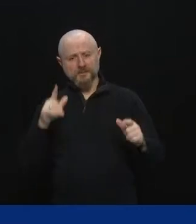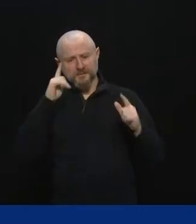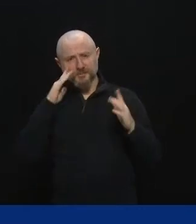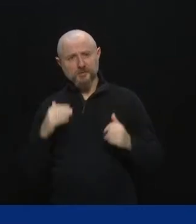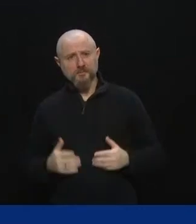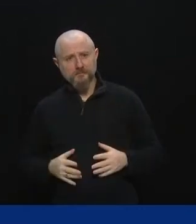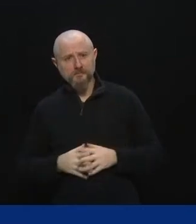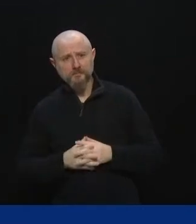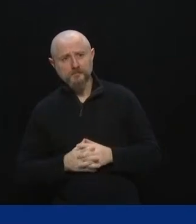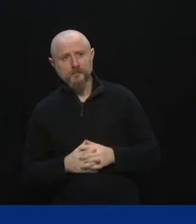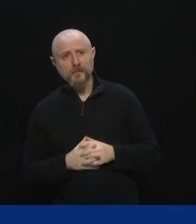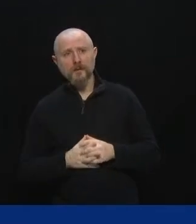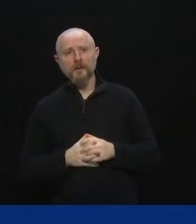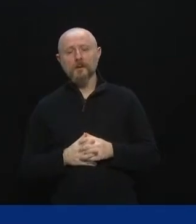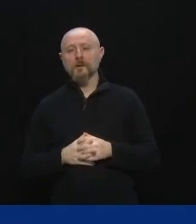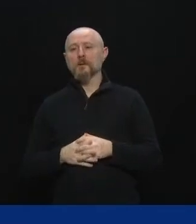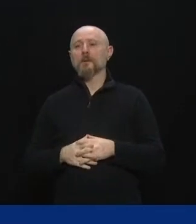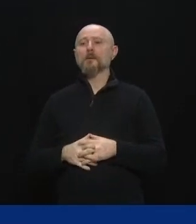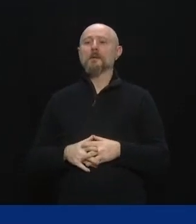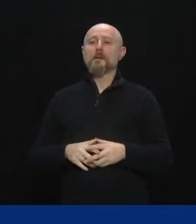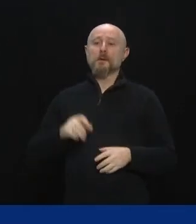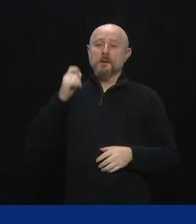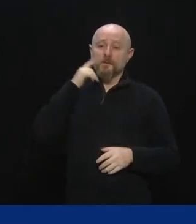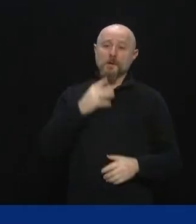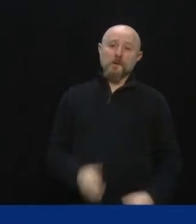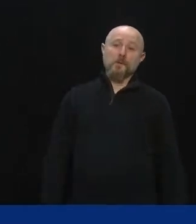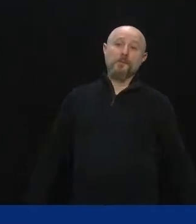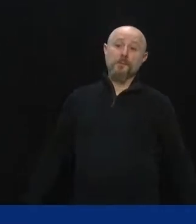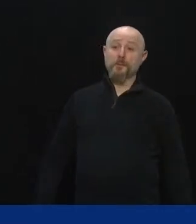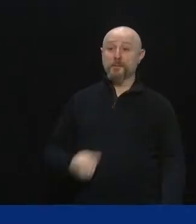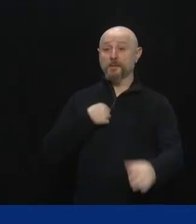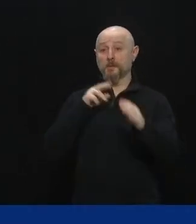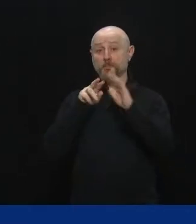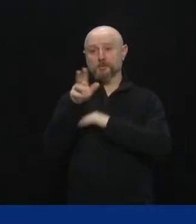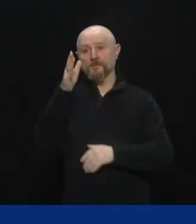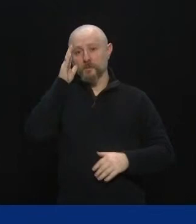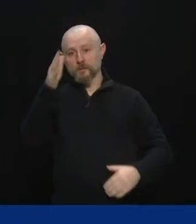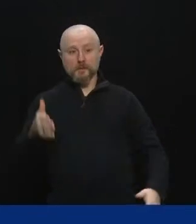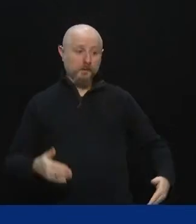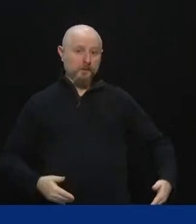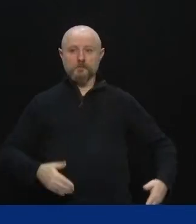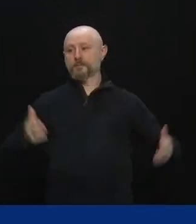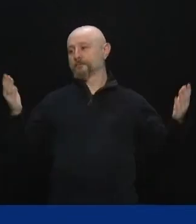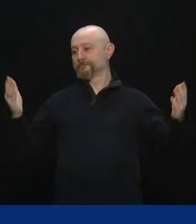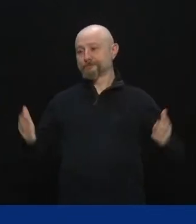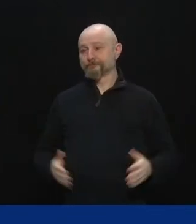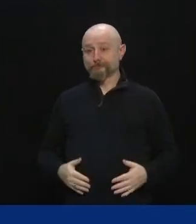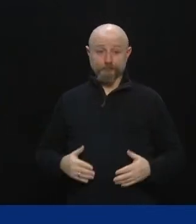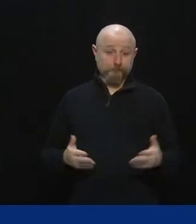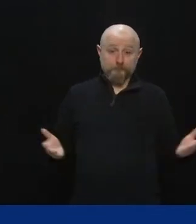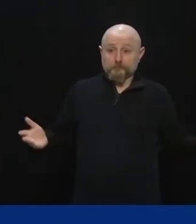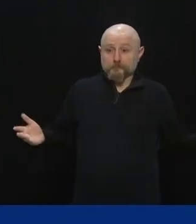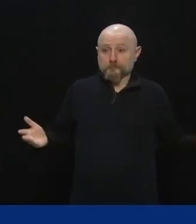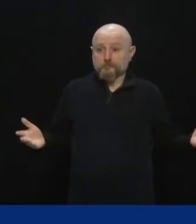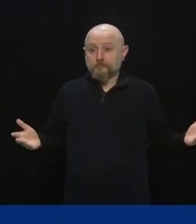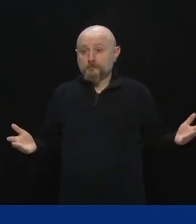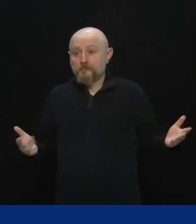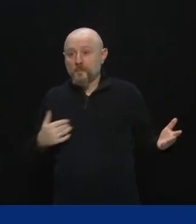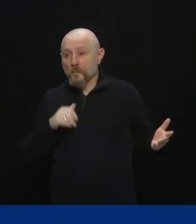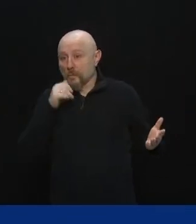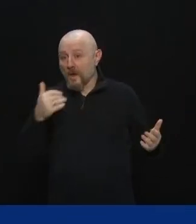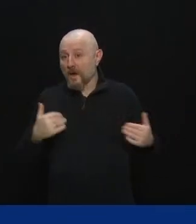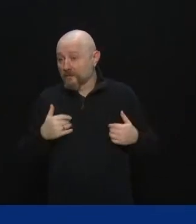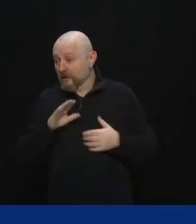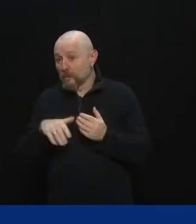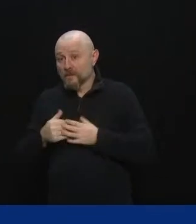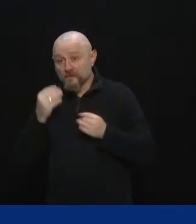Let me dust off my crystal ball here, because that's about all we've got, Tim. I wish I had more to go on than that, but Dr.